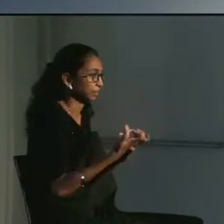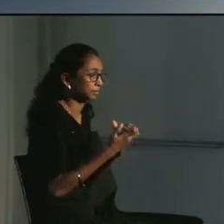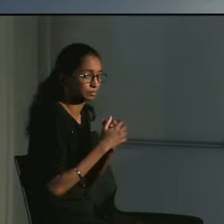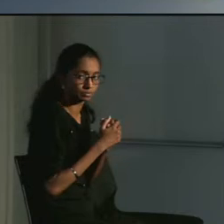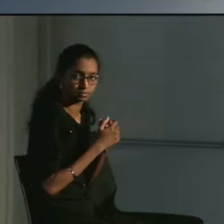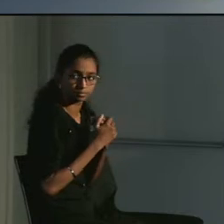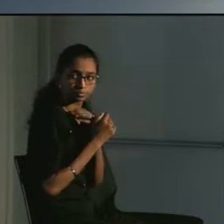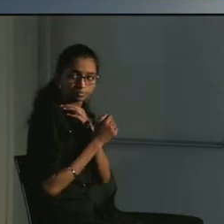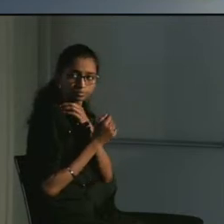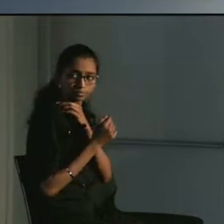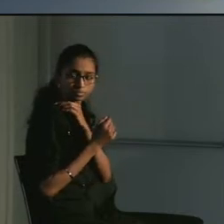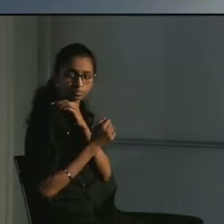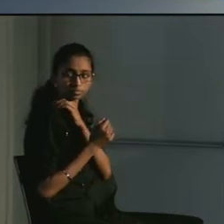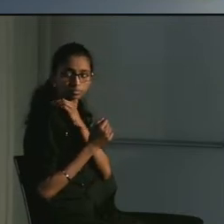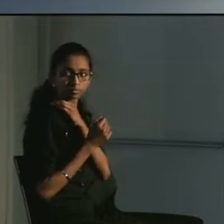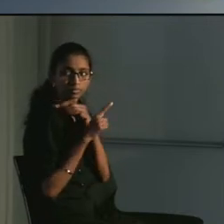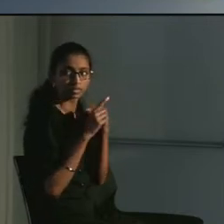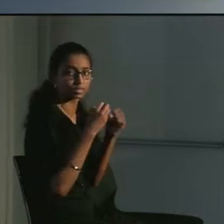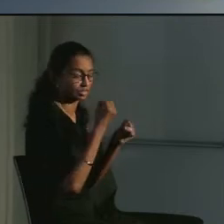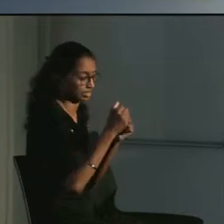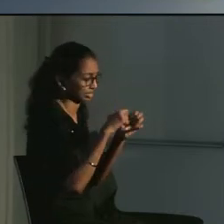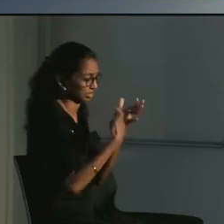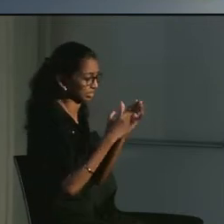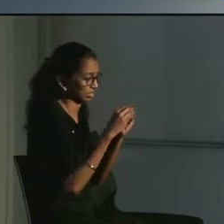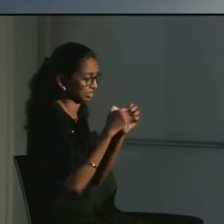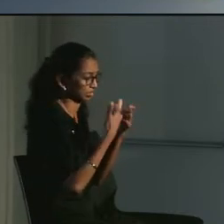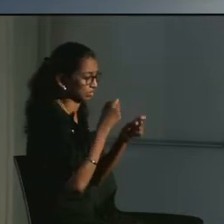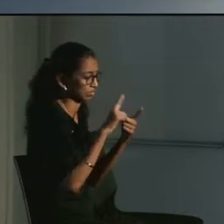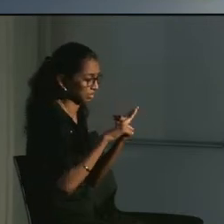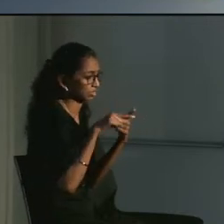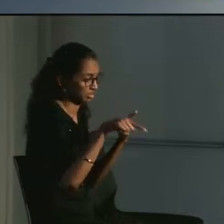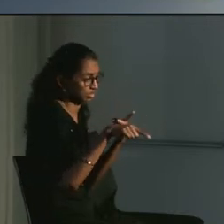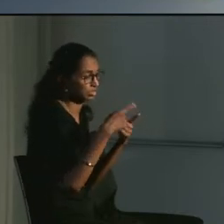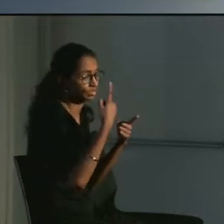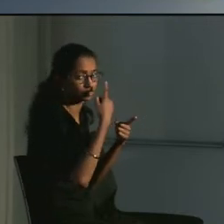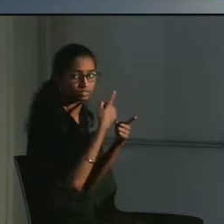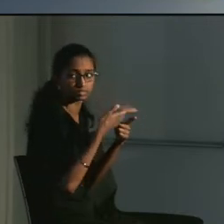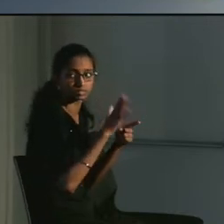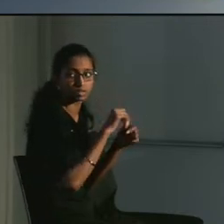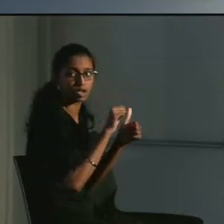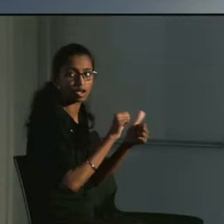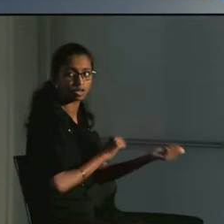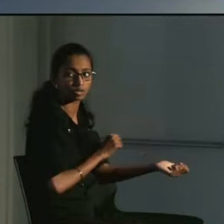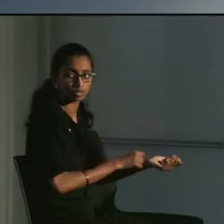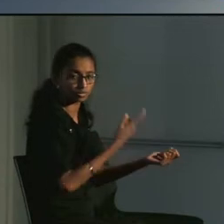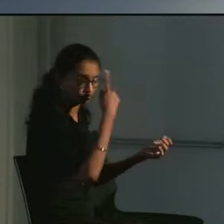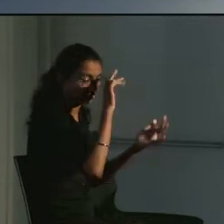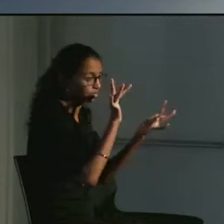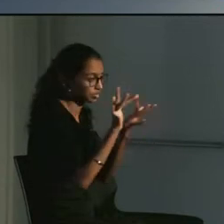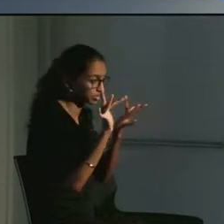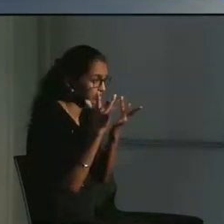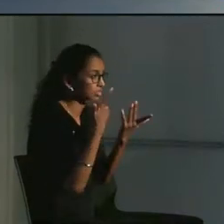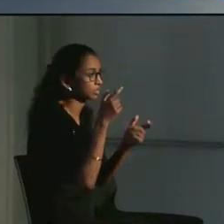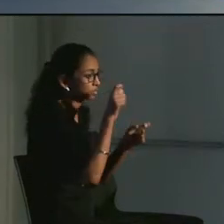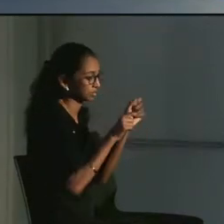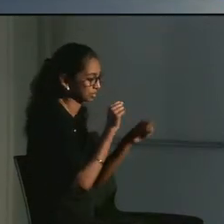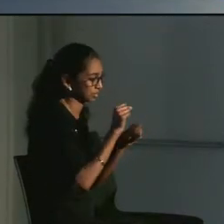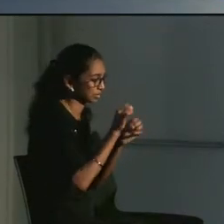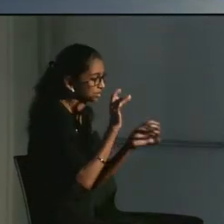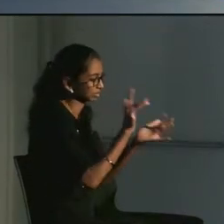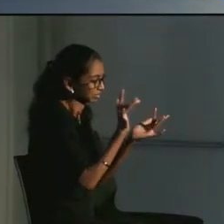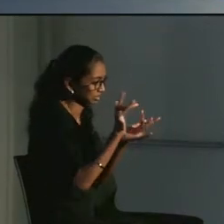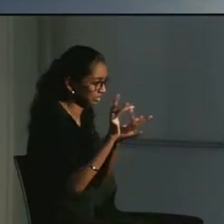The labor of garbage disposal unraveled in asking fast dynamics from the authorities to contractors to the workers to finally the